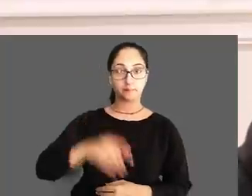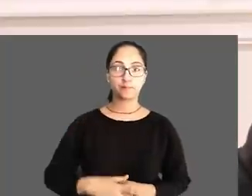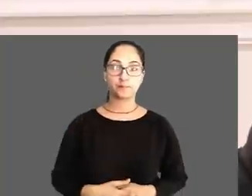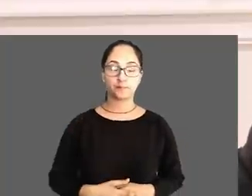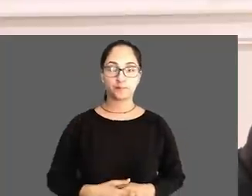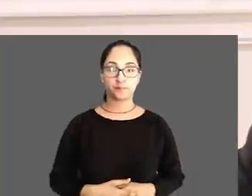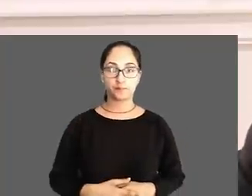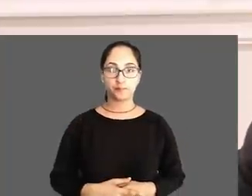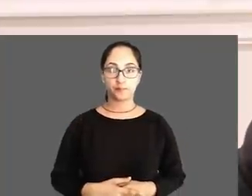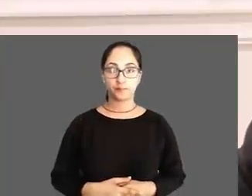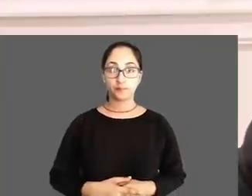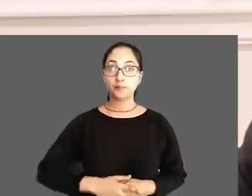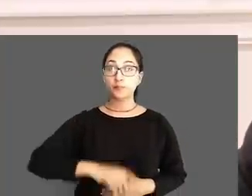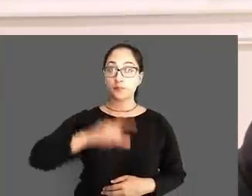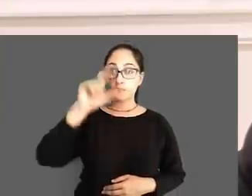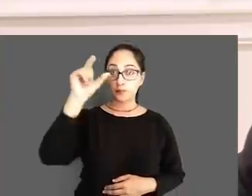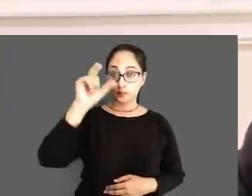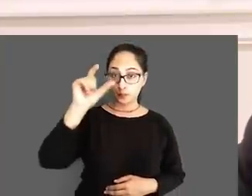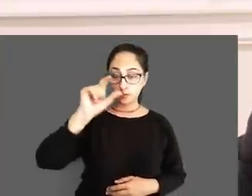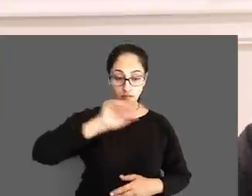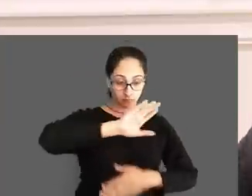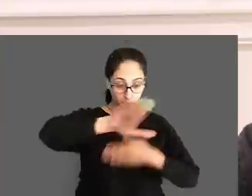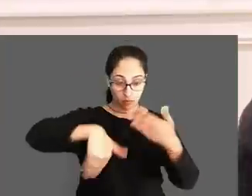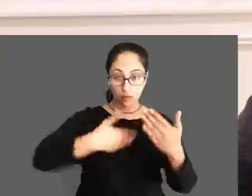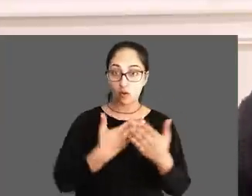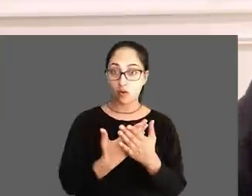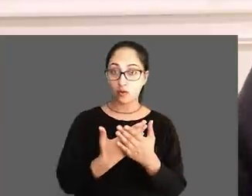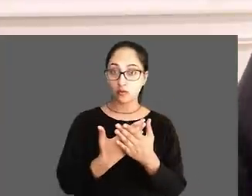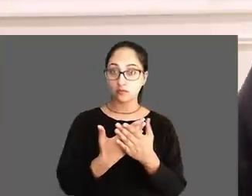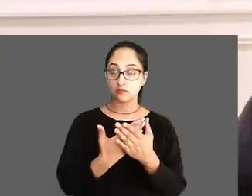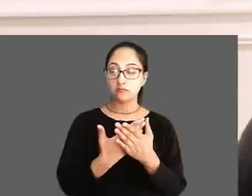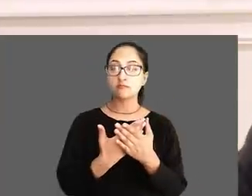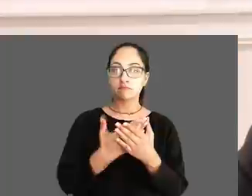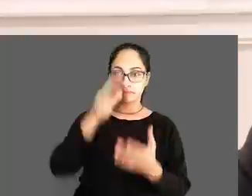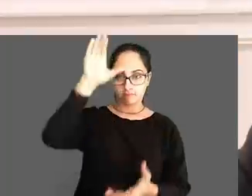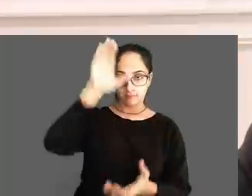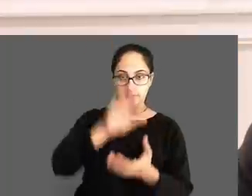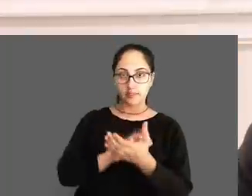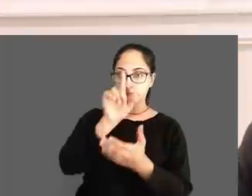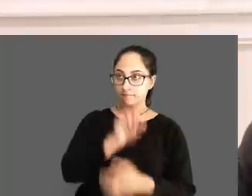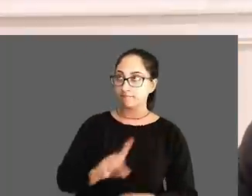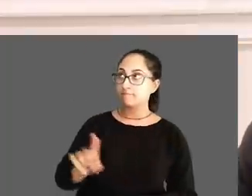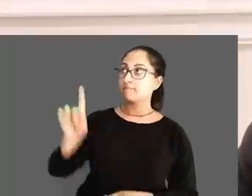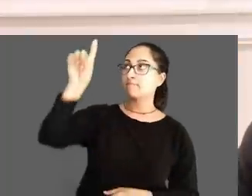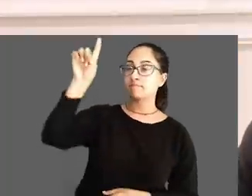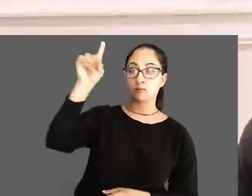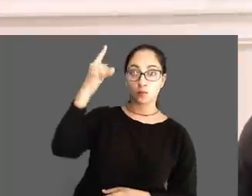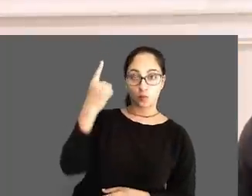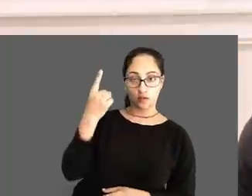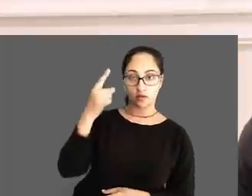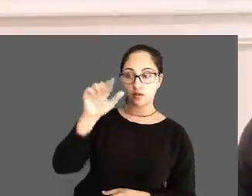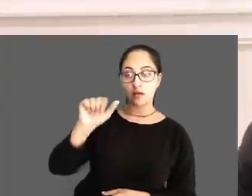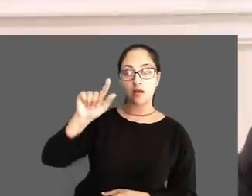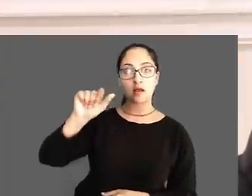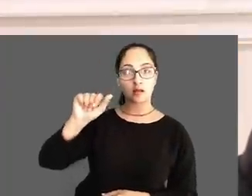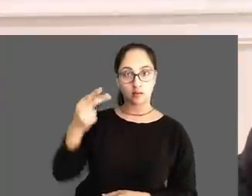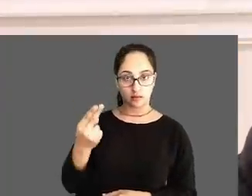Muslims believe in one God, Allah, which means God in Arabic, and believe in Prophet